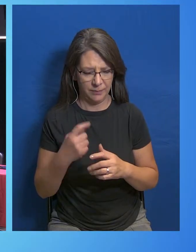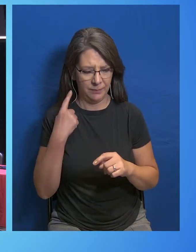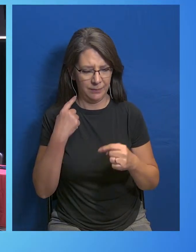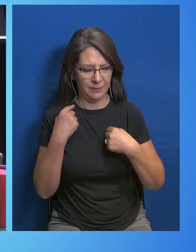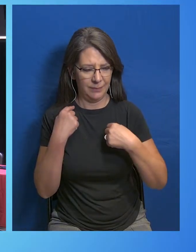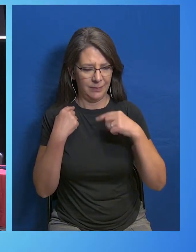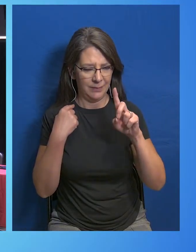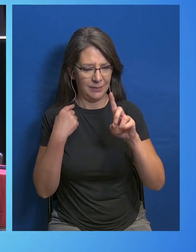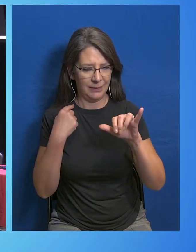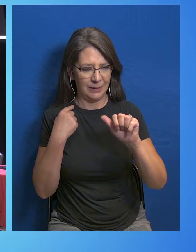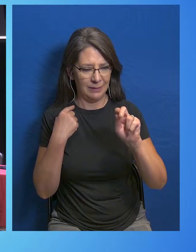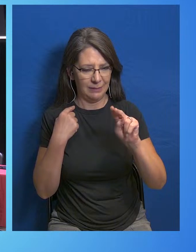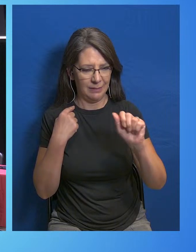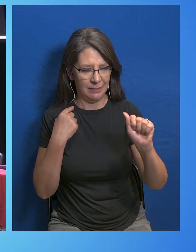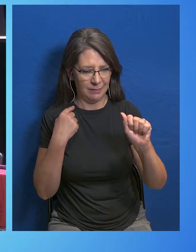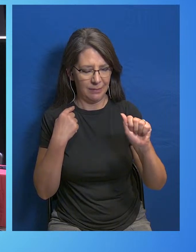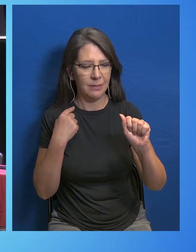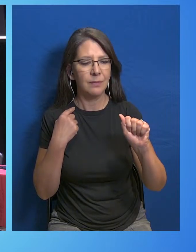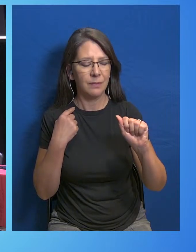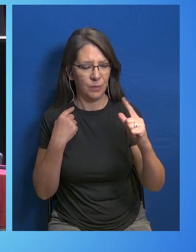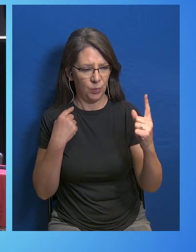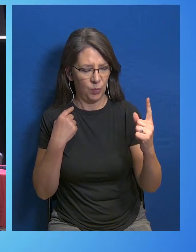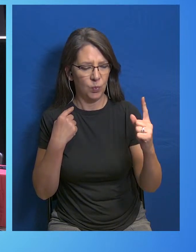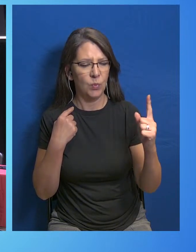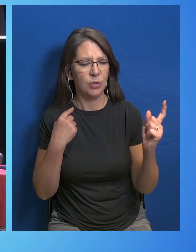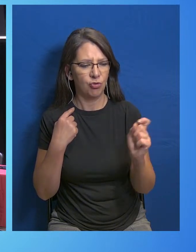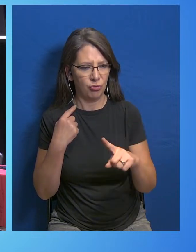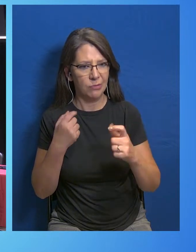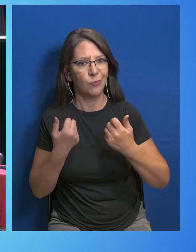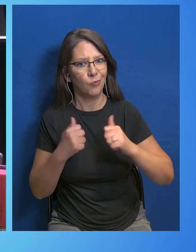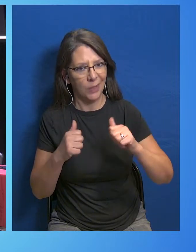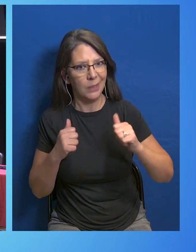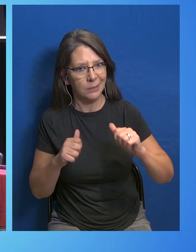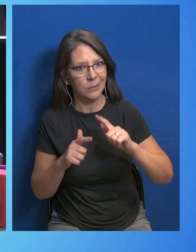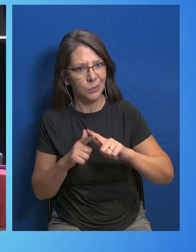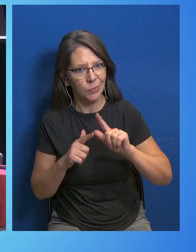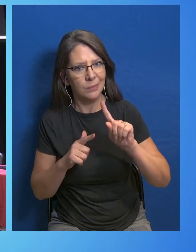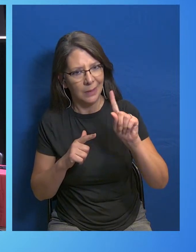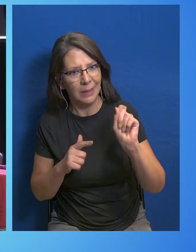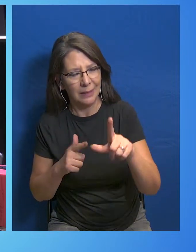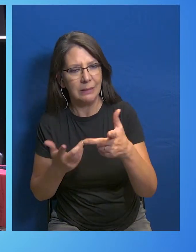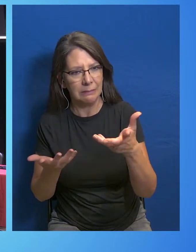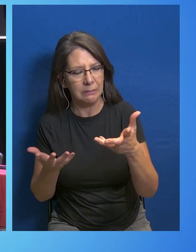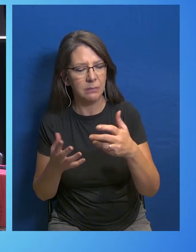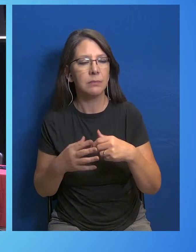Diana has a question. She's been trying to ask. Go ahead.